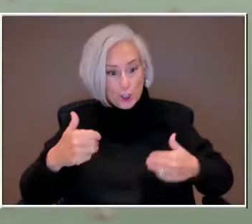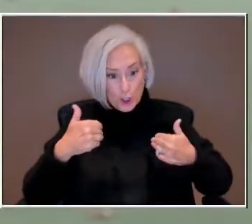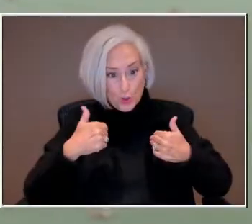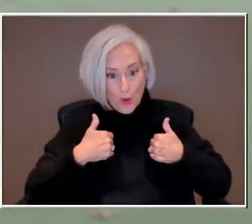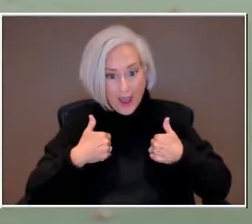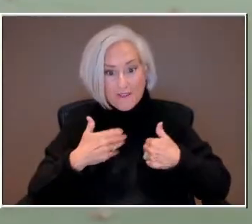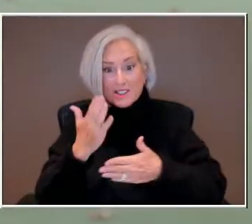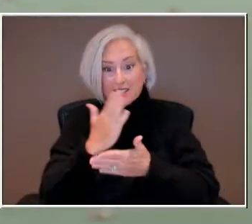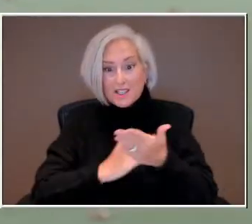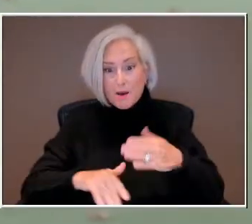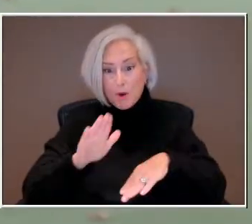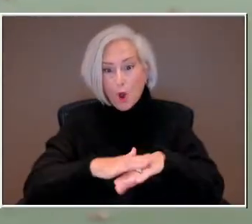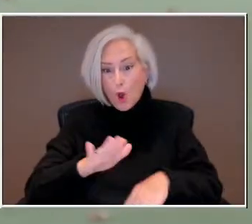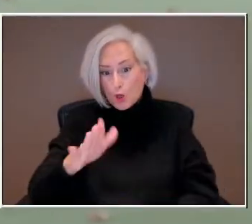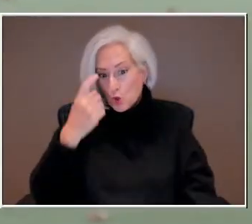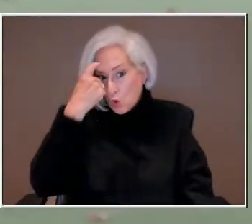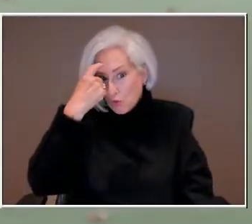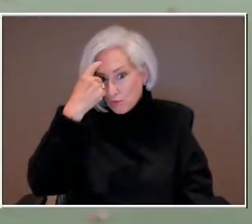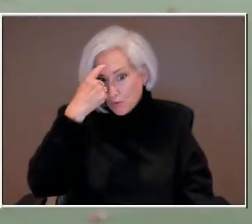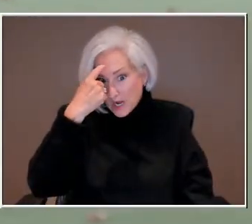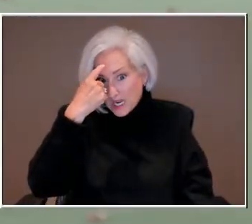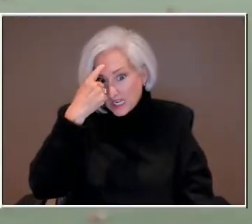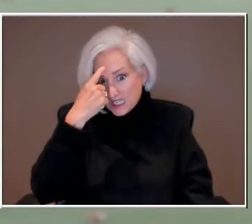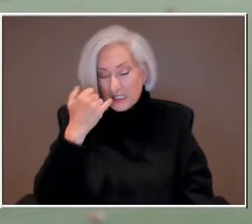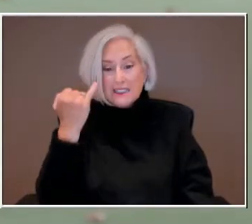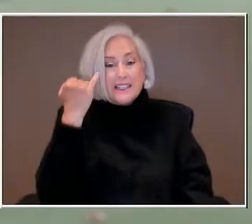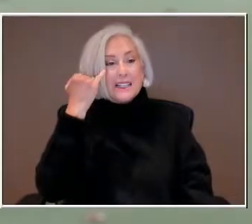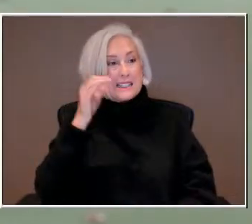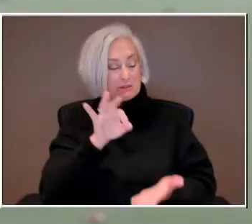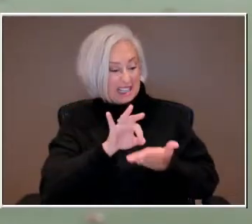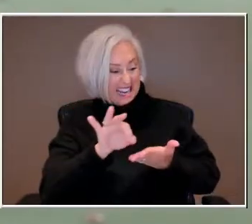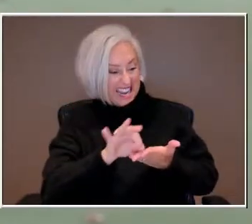brain, 27 at least that we can count.